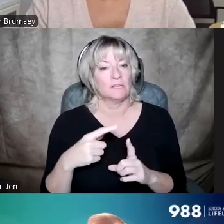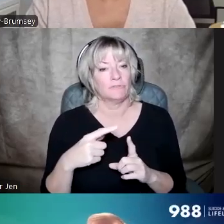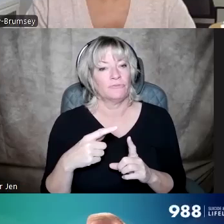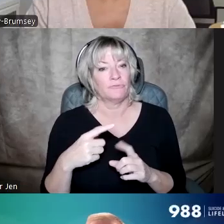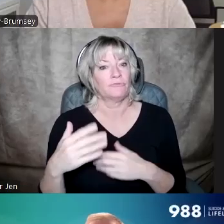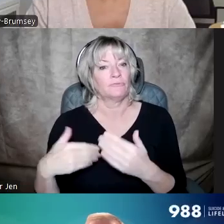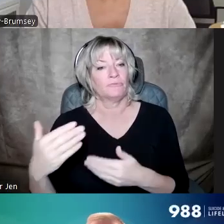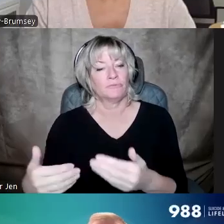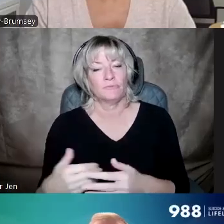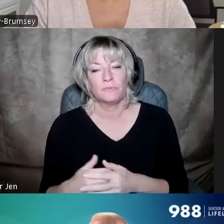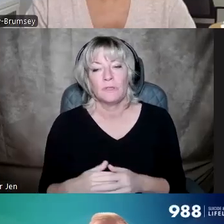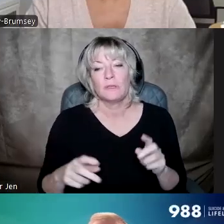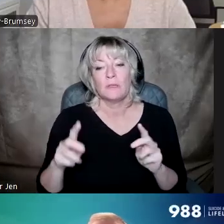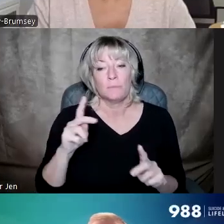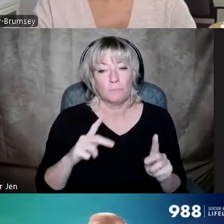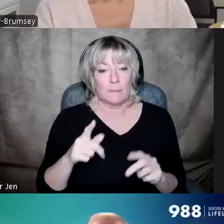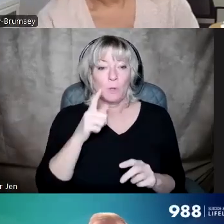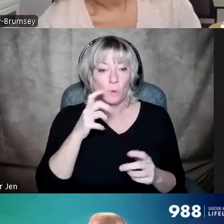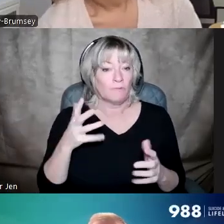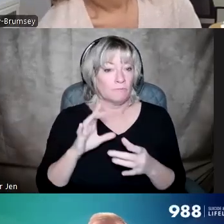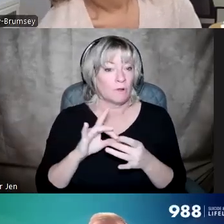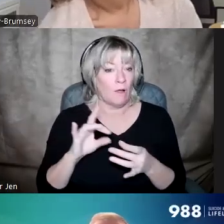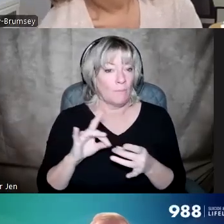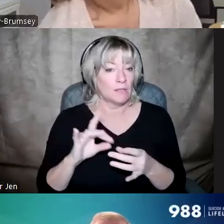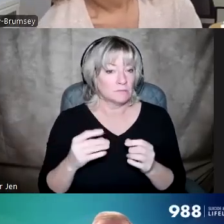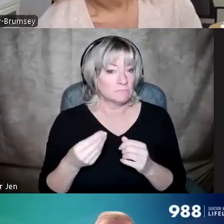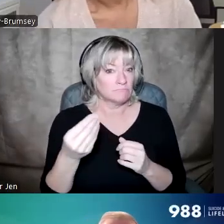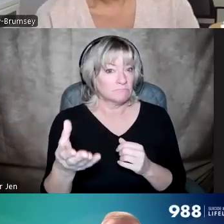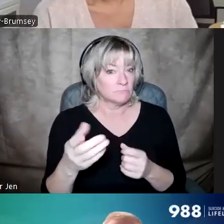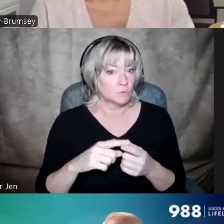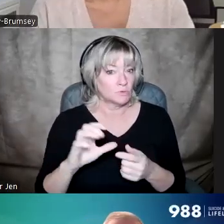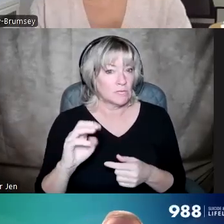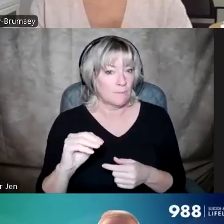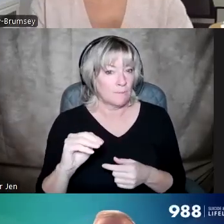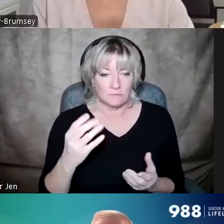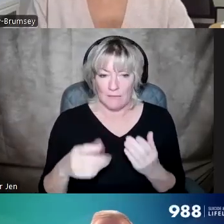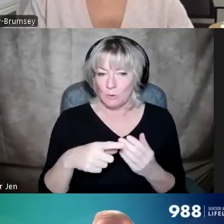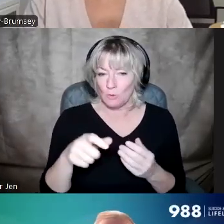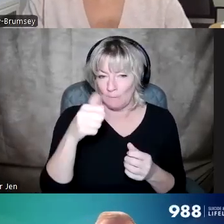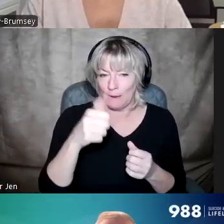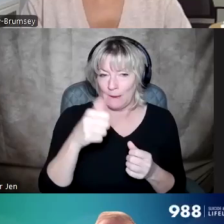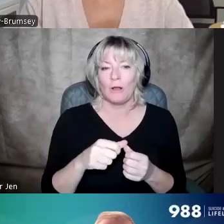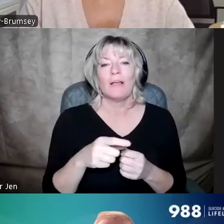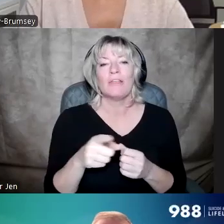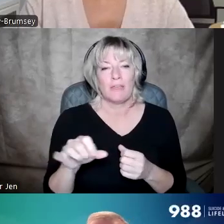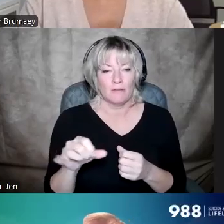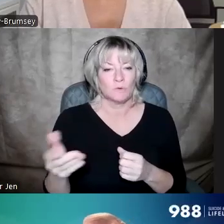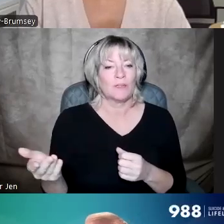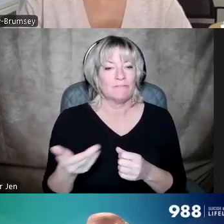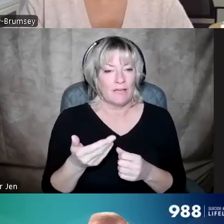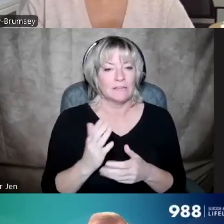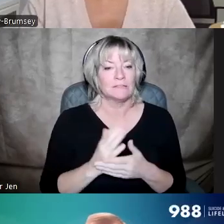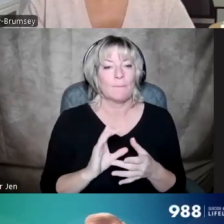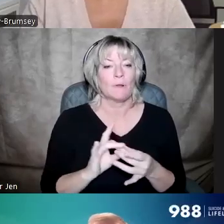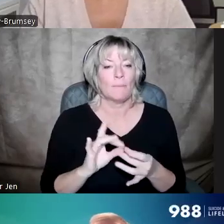direction. People who did provide comments to CMS may remember that they also did invite some comments related